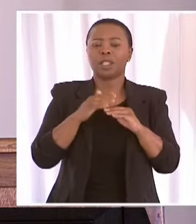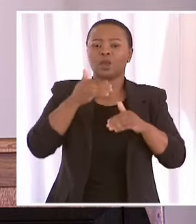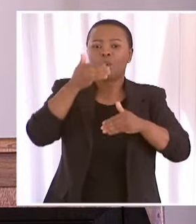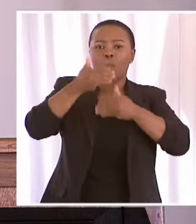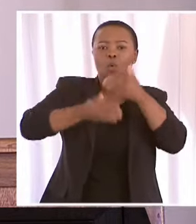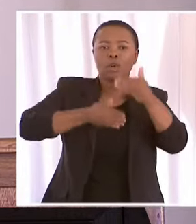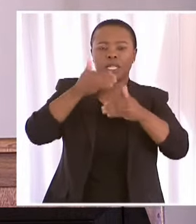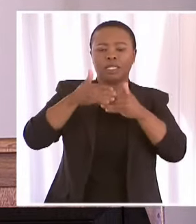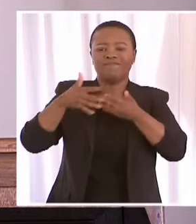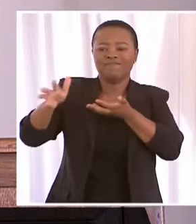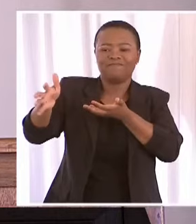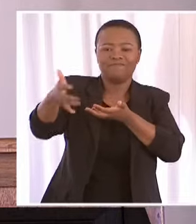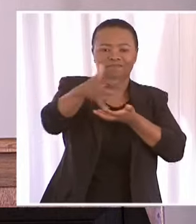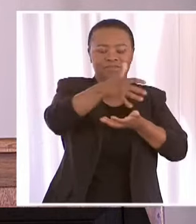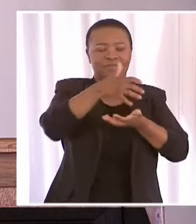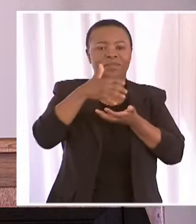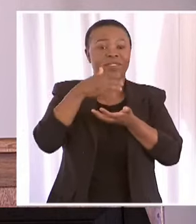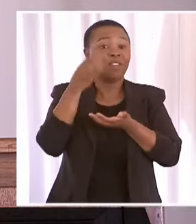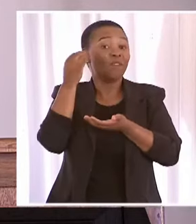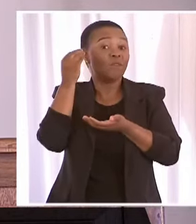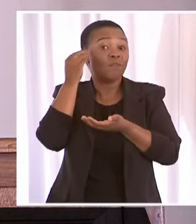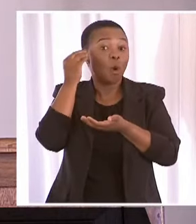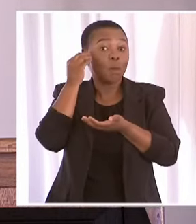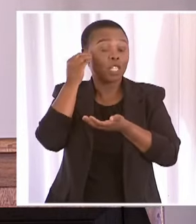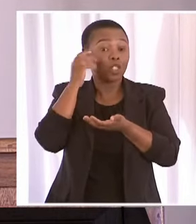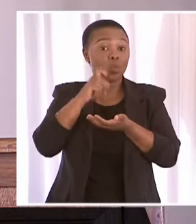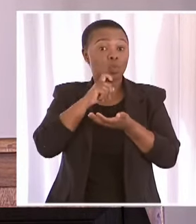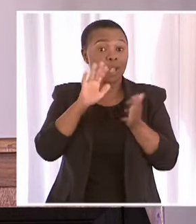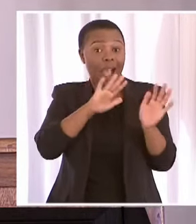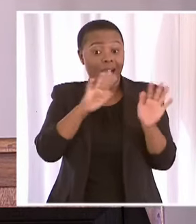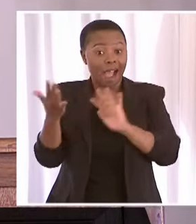processing, and use of information.